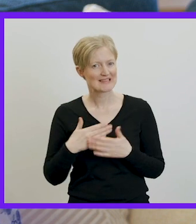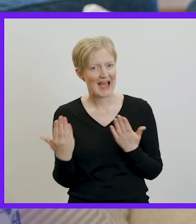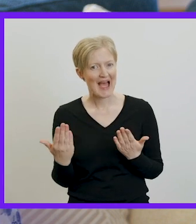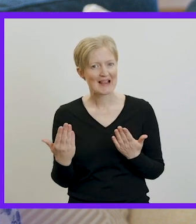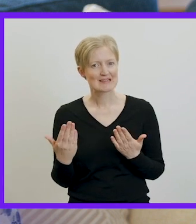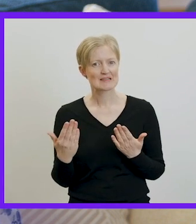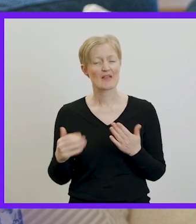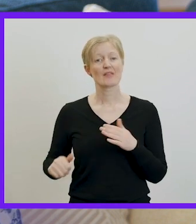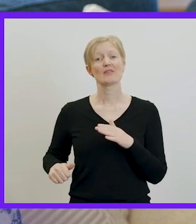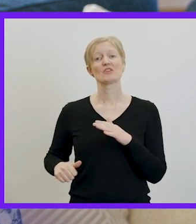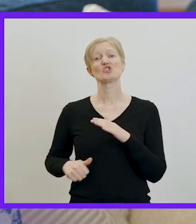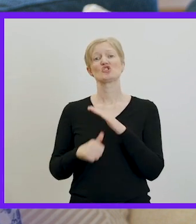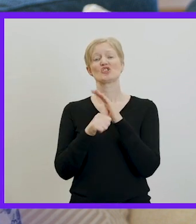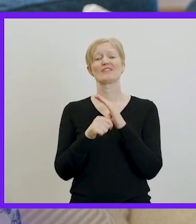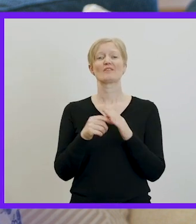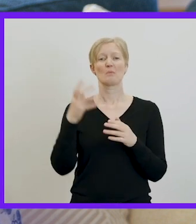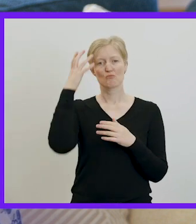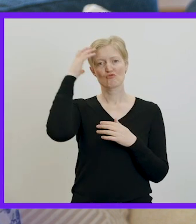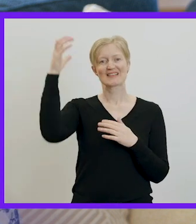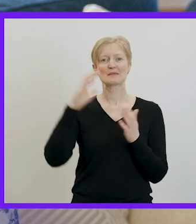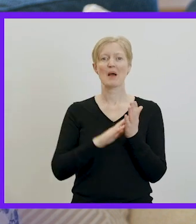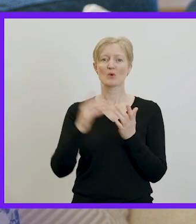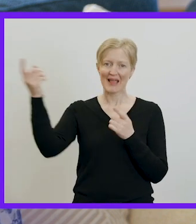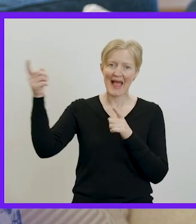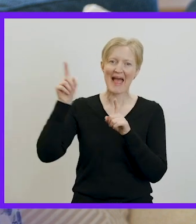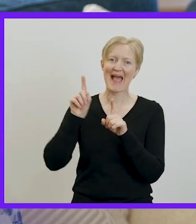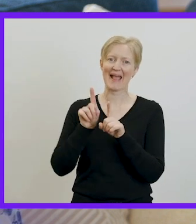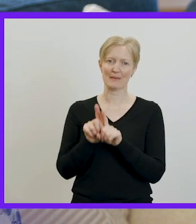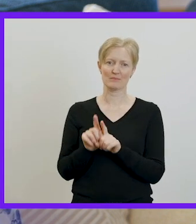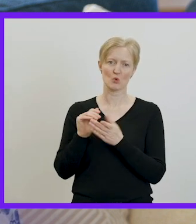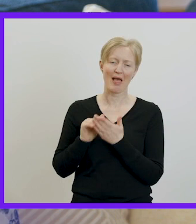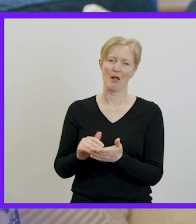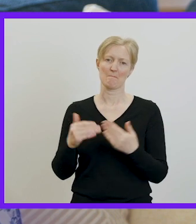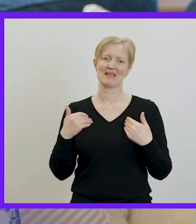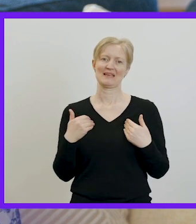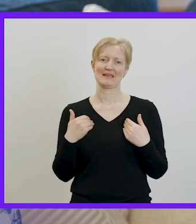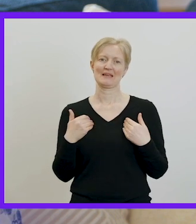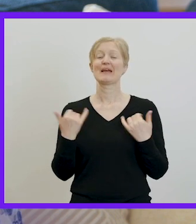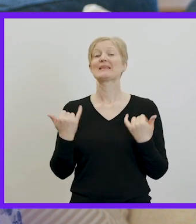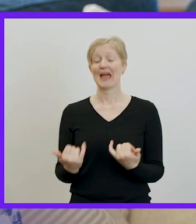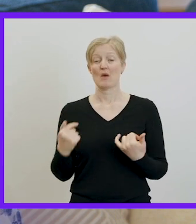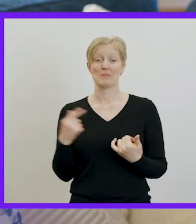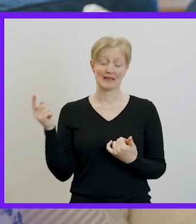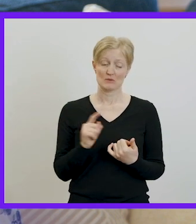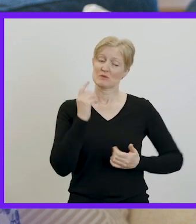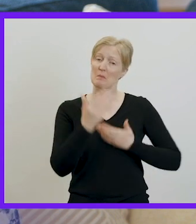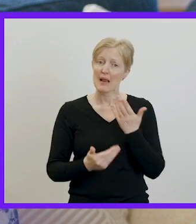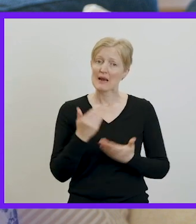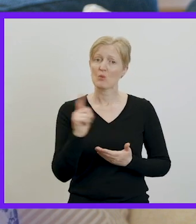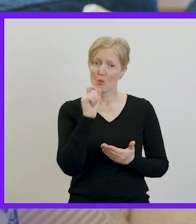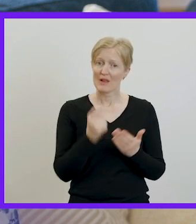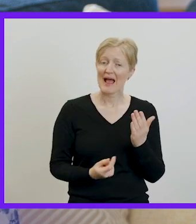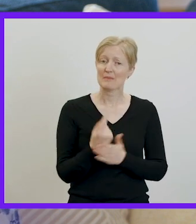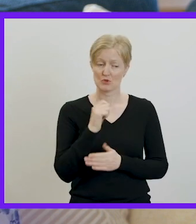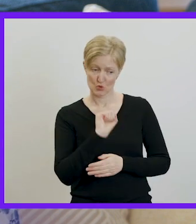one of the chief princes, came to help me because I was detained there with the king of Persia. Now I have come to explain to you what